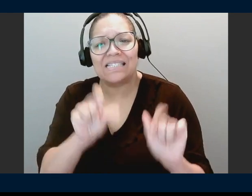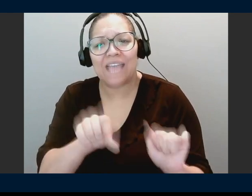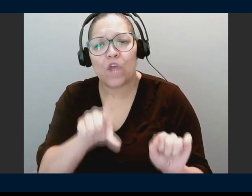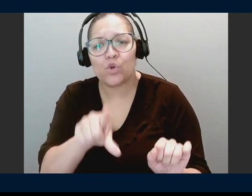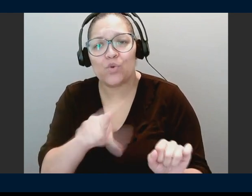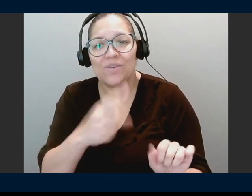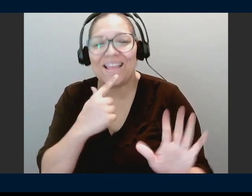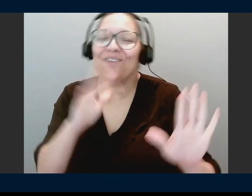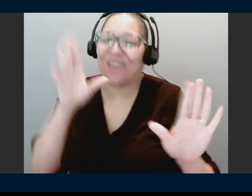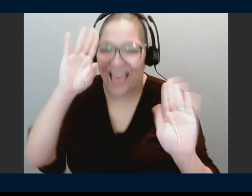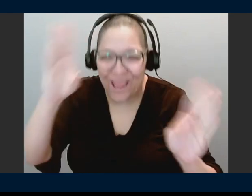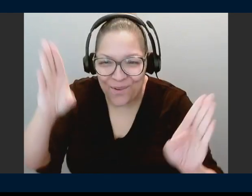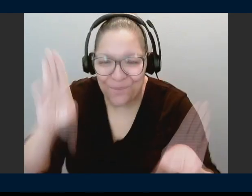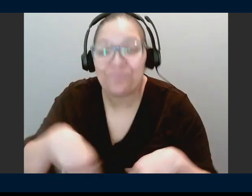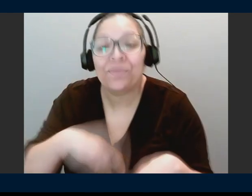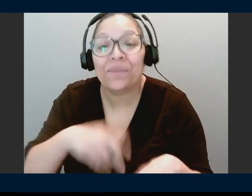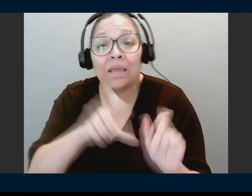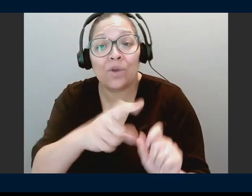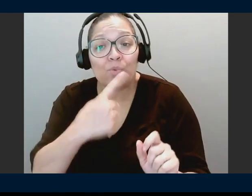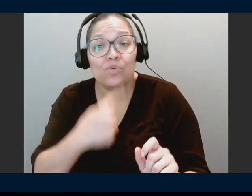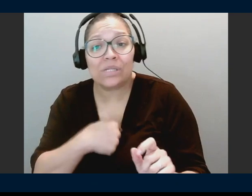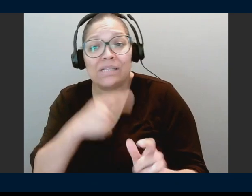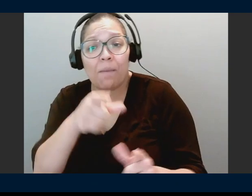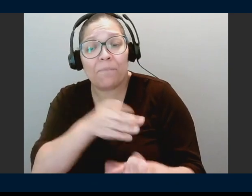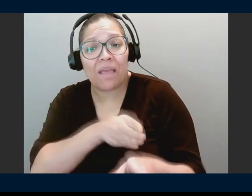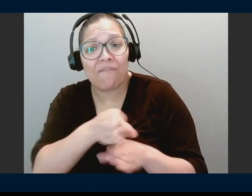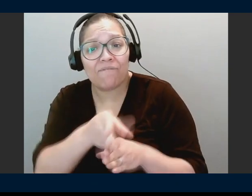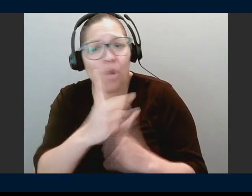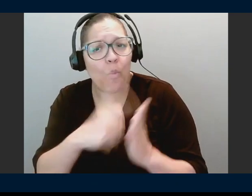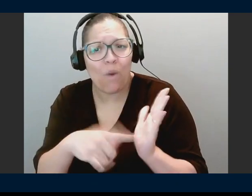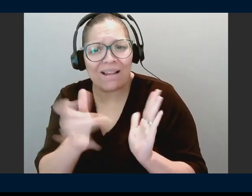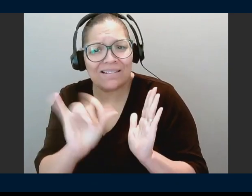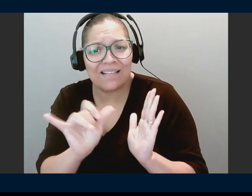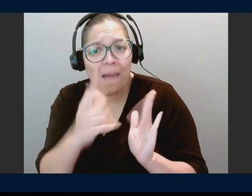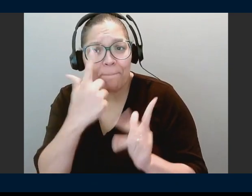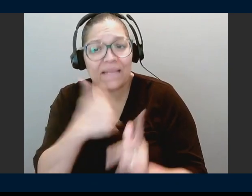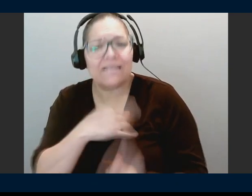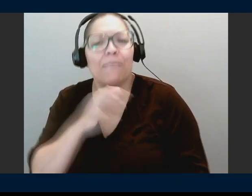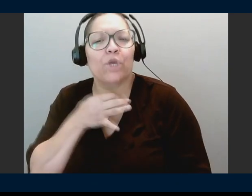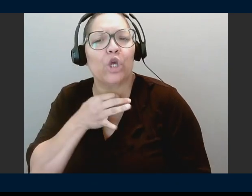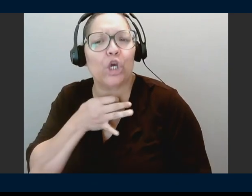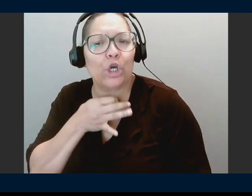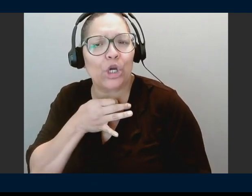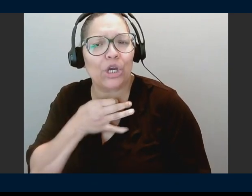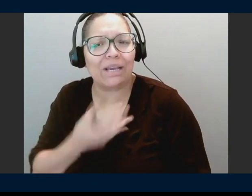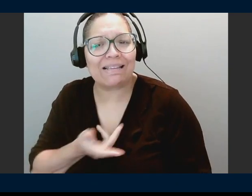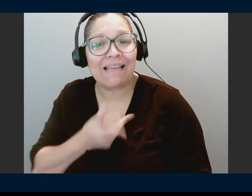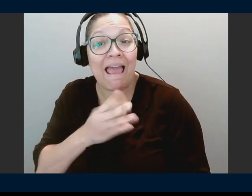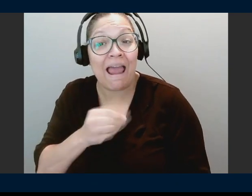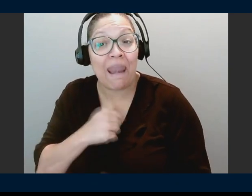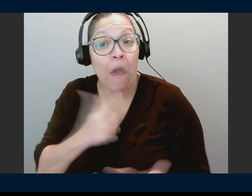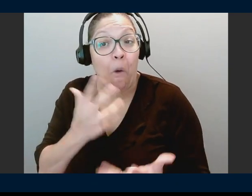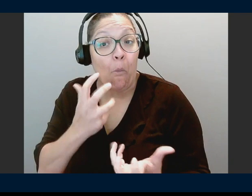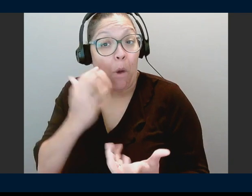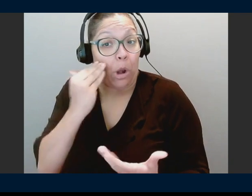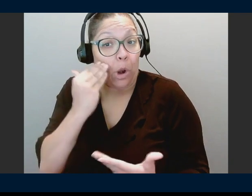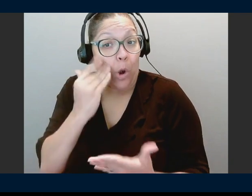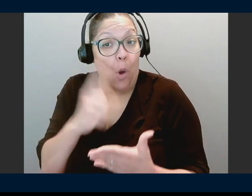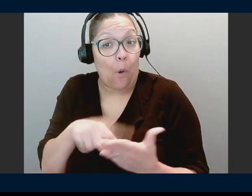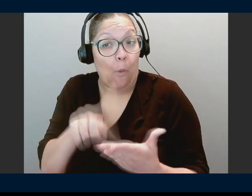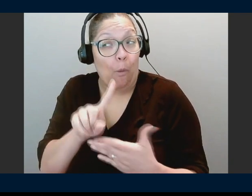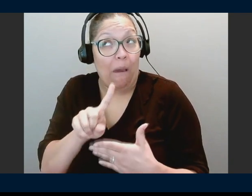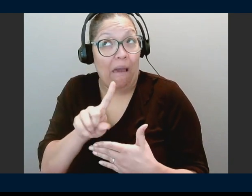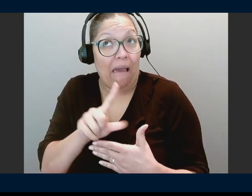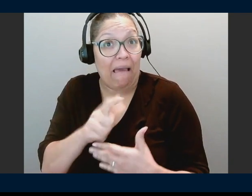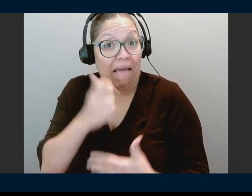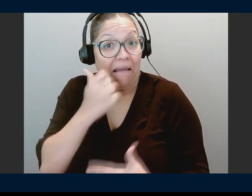Hello. Can you tell me what the field is like? Because I'm curious about it, and I just want to know what the day-to-day life